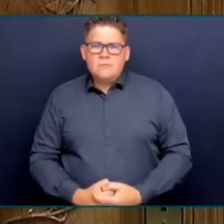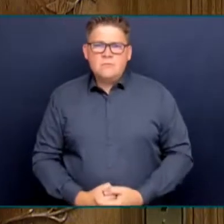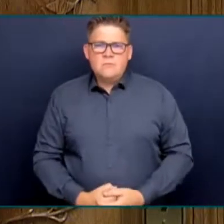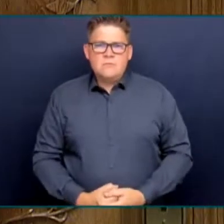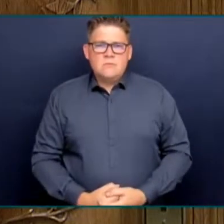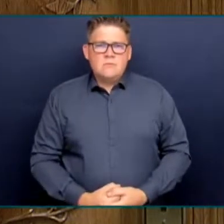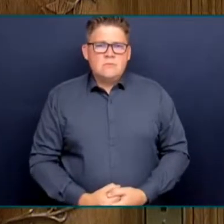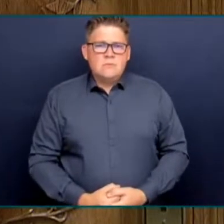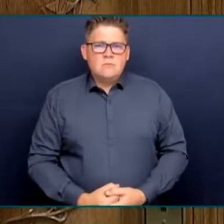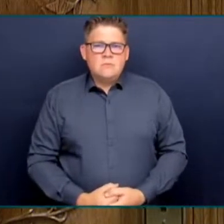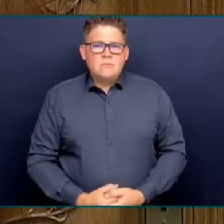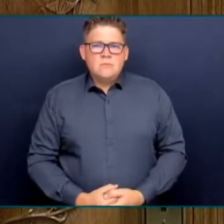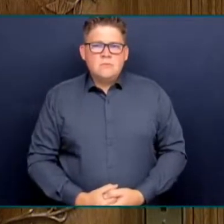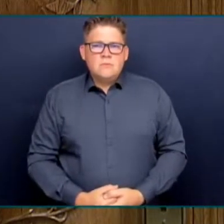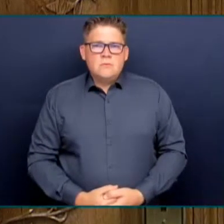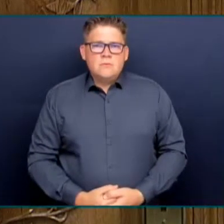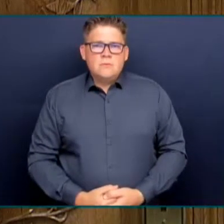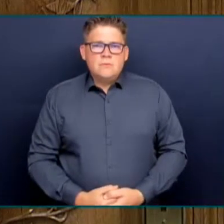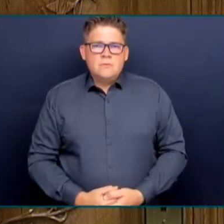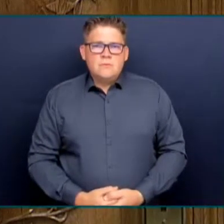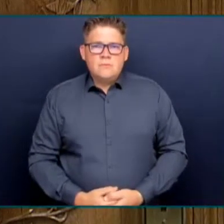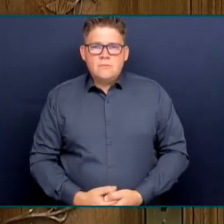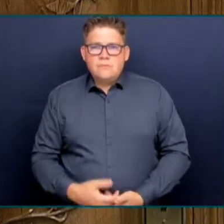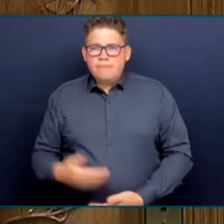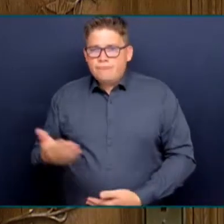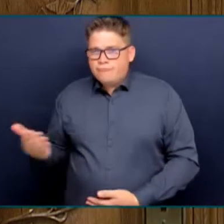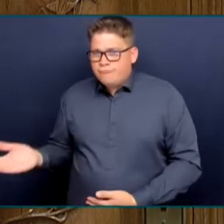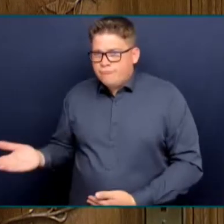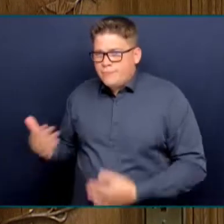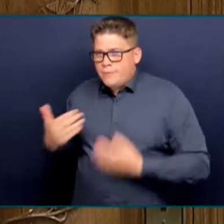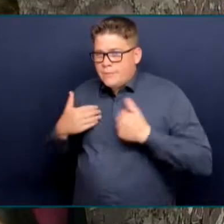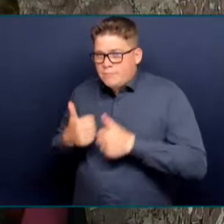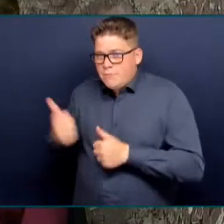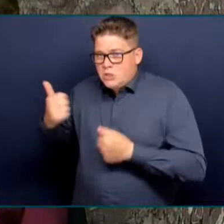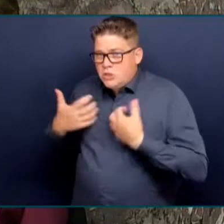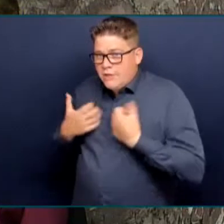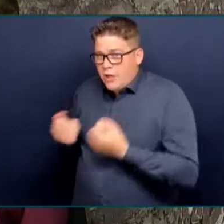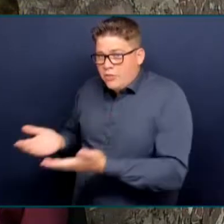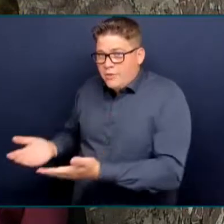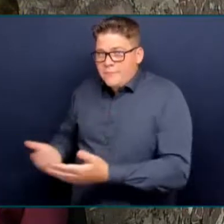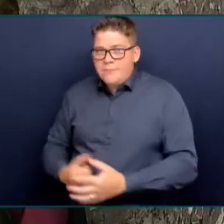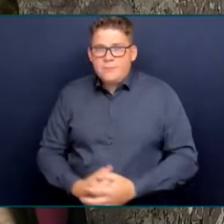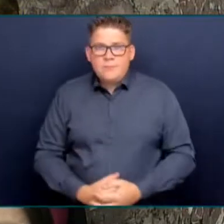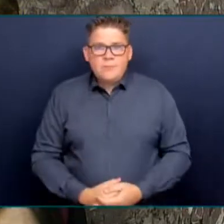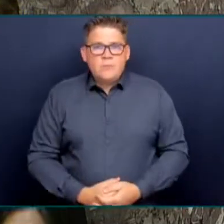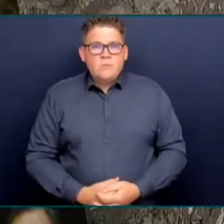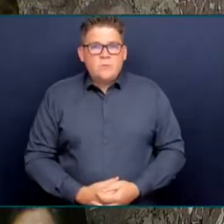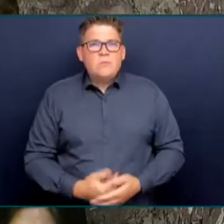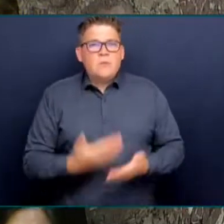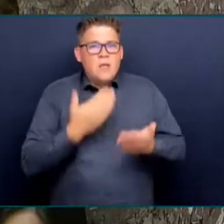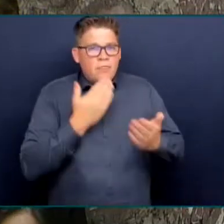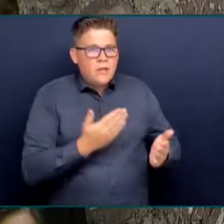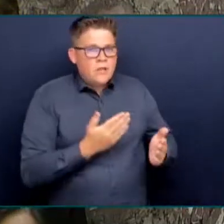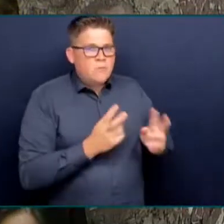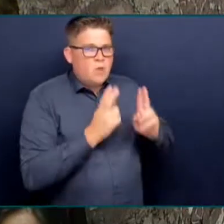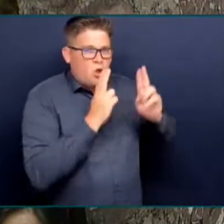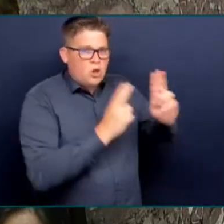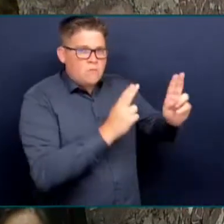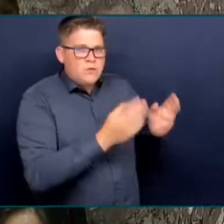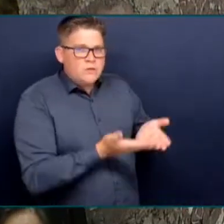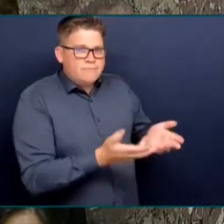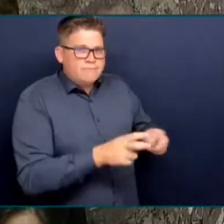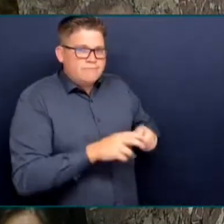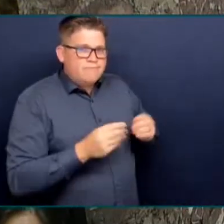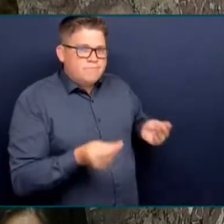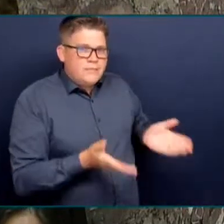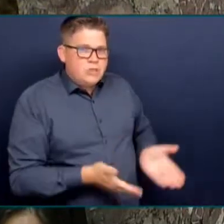Minister of Health. Thank you, Honourable Chair, and as members of the House will know, when individual cases come forward,